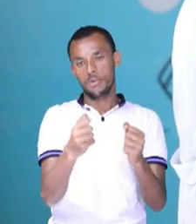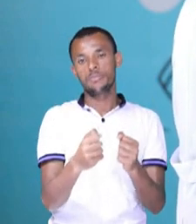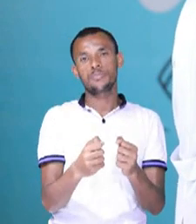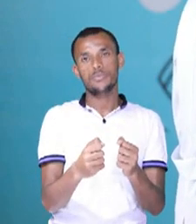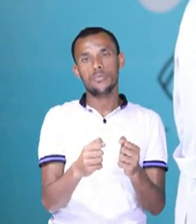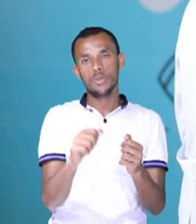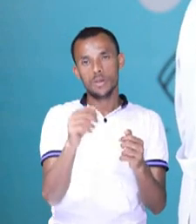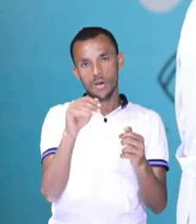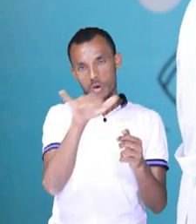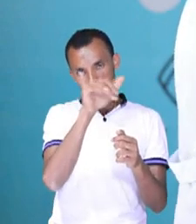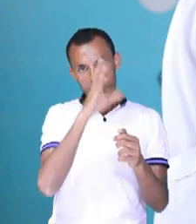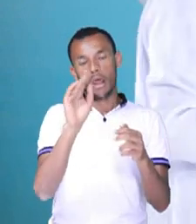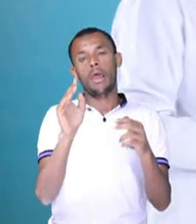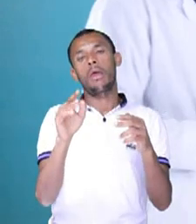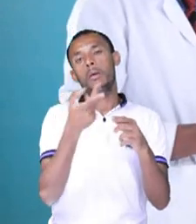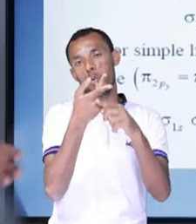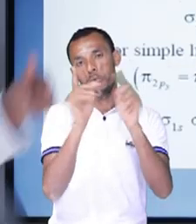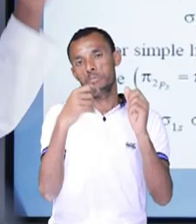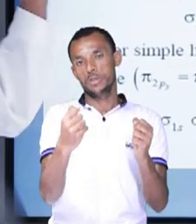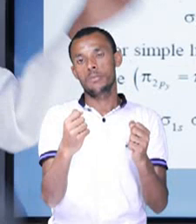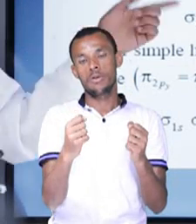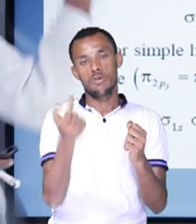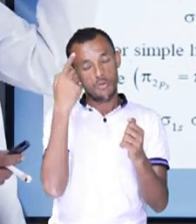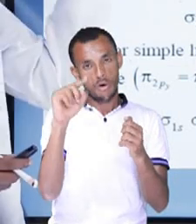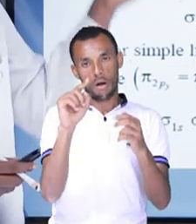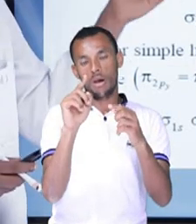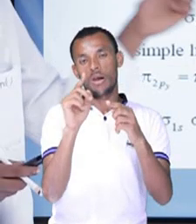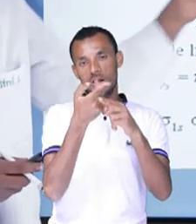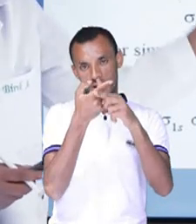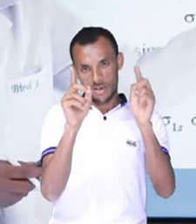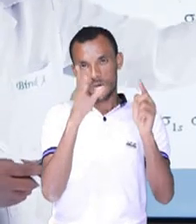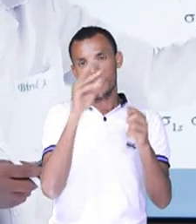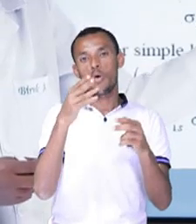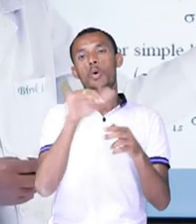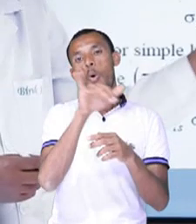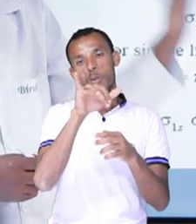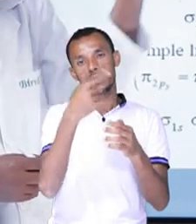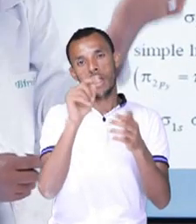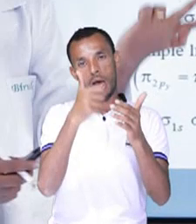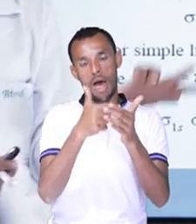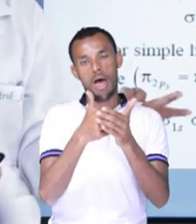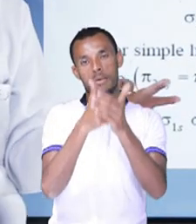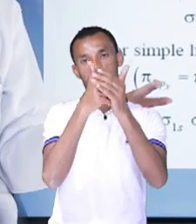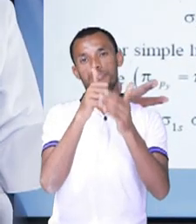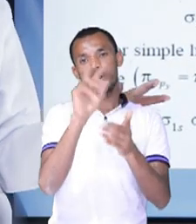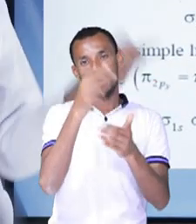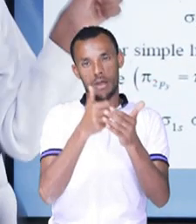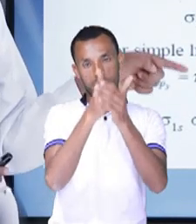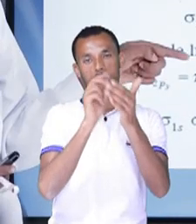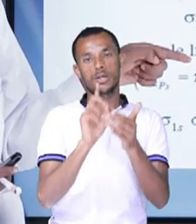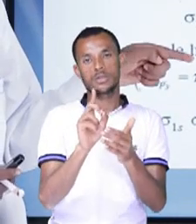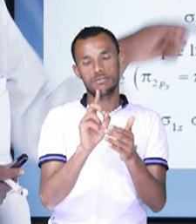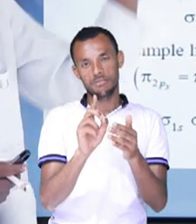Hetero and what? Homo and hetero is possible. For hetero and for homo, diatomic species, you know, dies too.